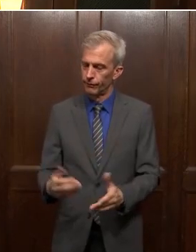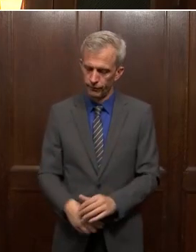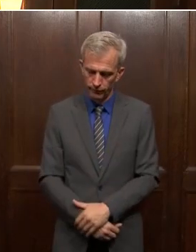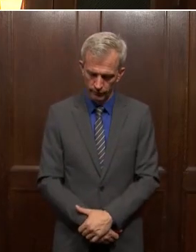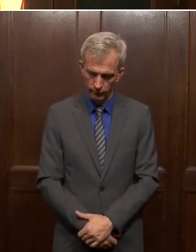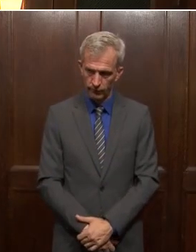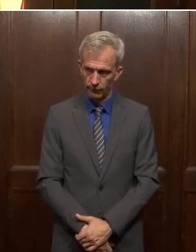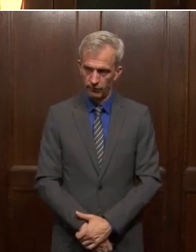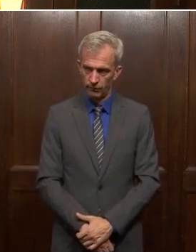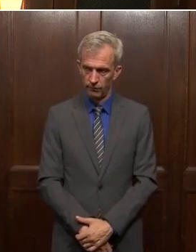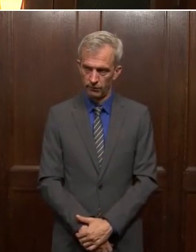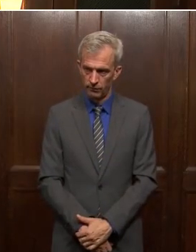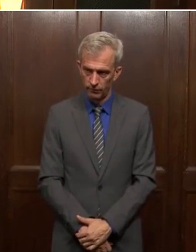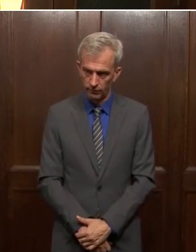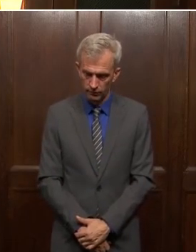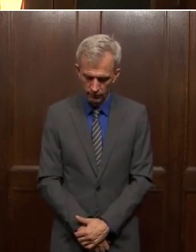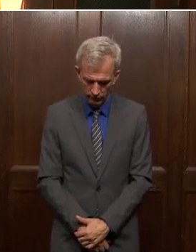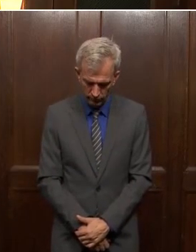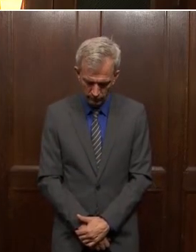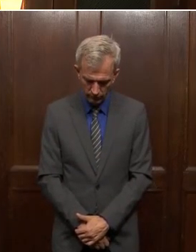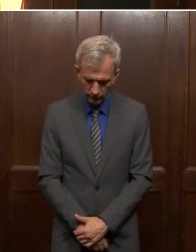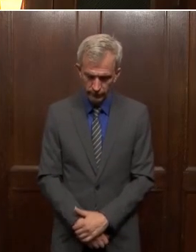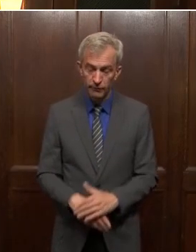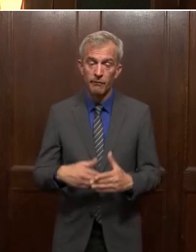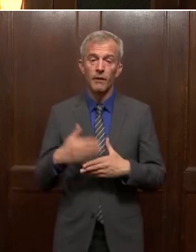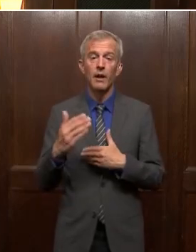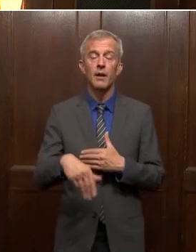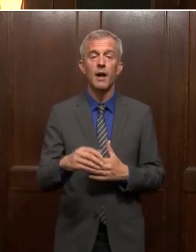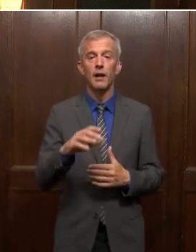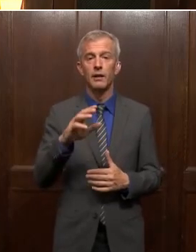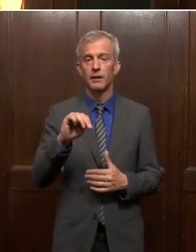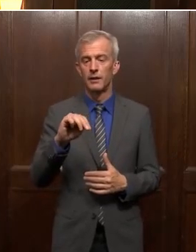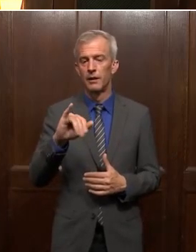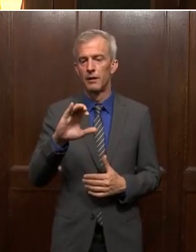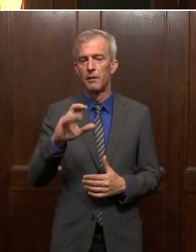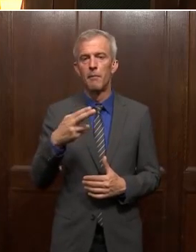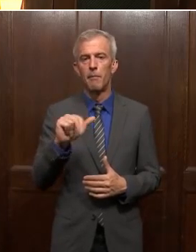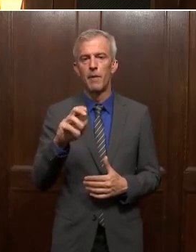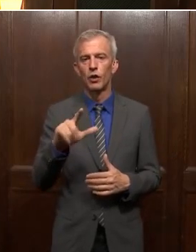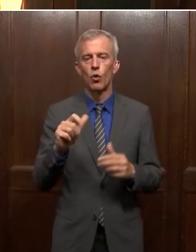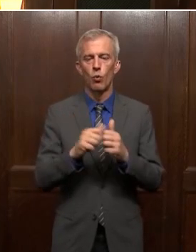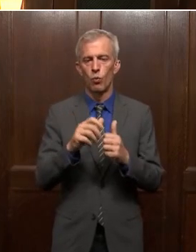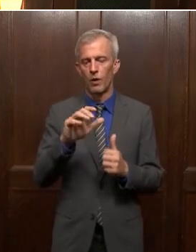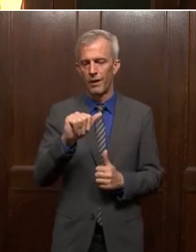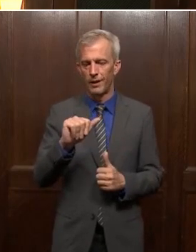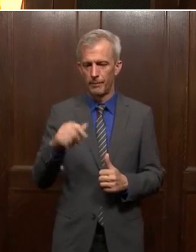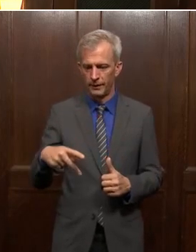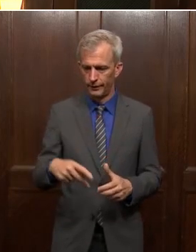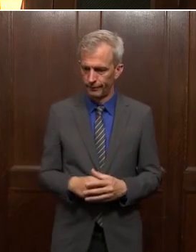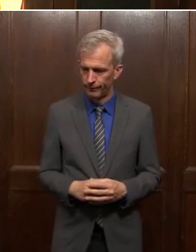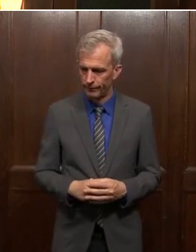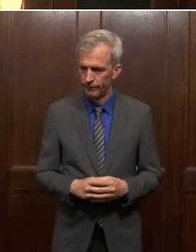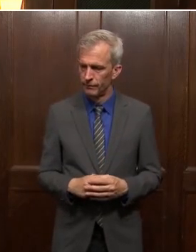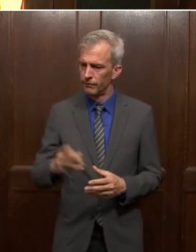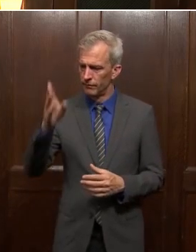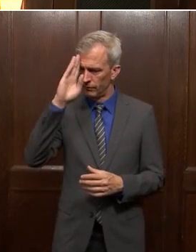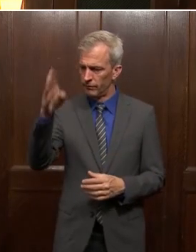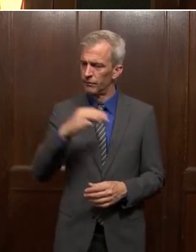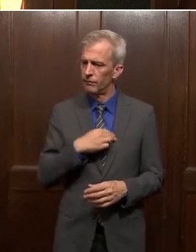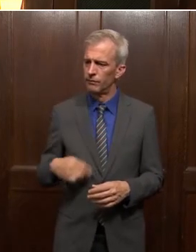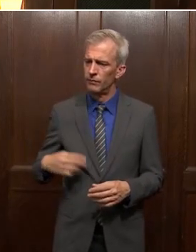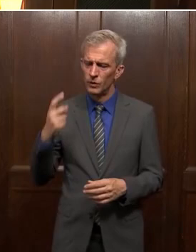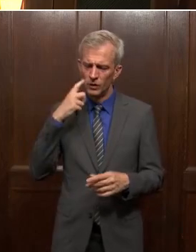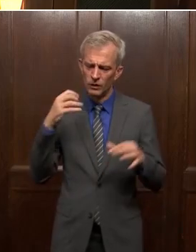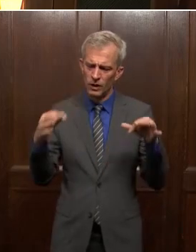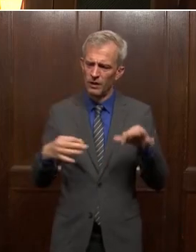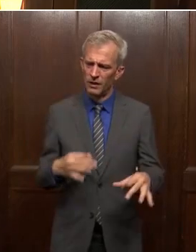Next, we go to the line of Michael Blood with Associated Press. Please go ahead. Hey, Michael. Hello, Mayor. You've described a